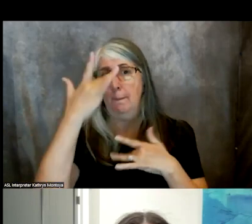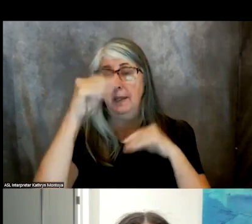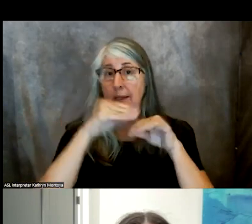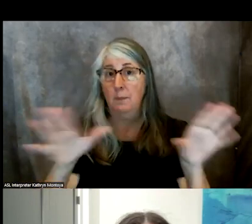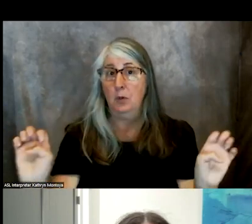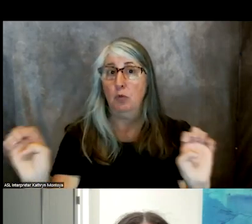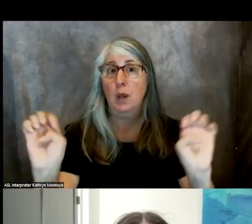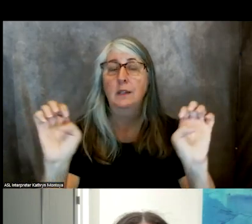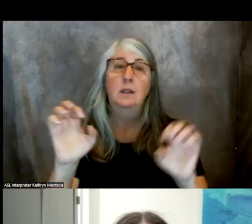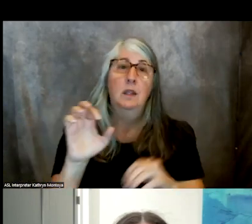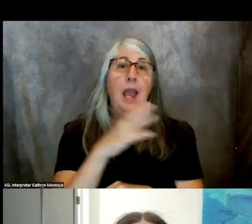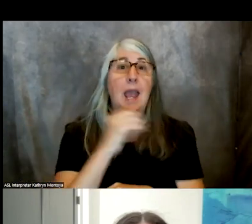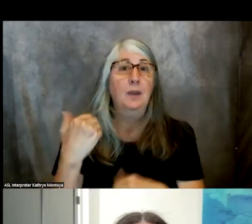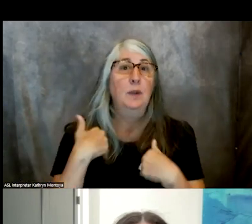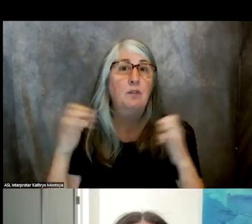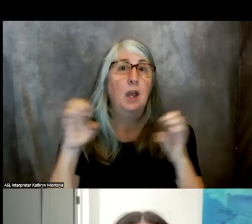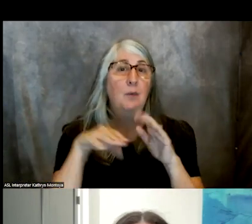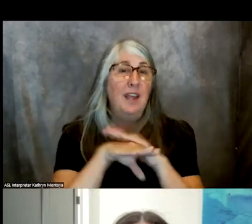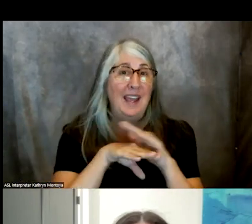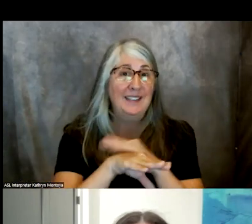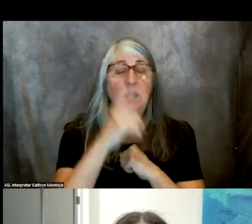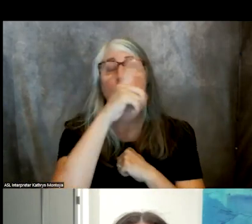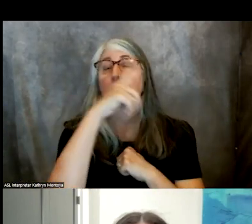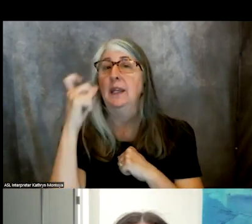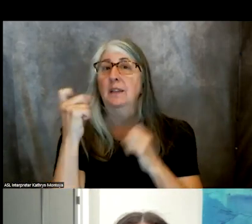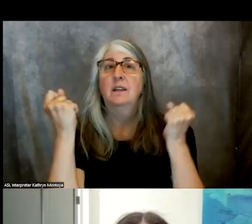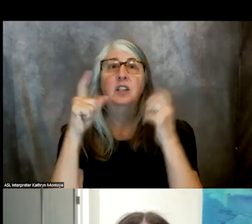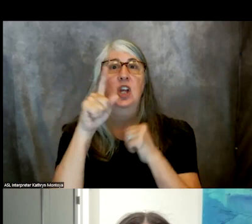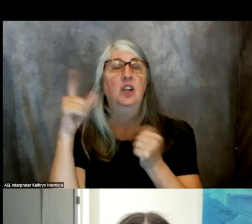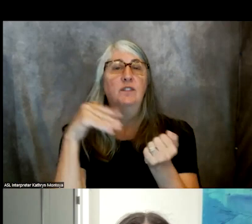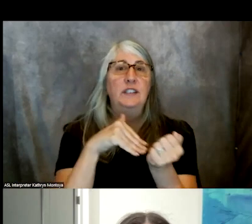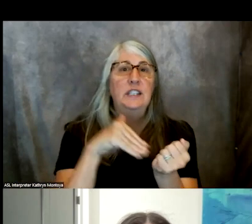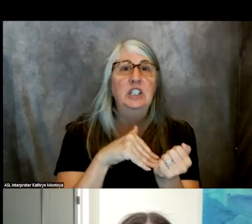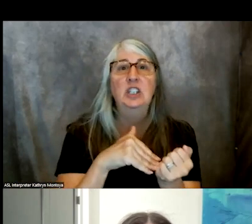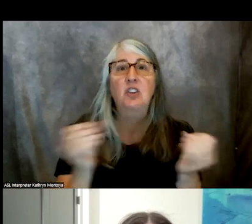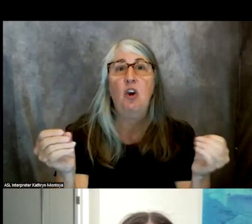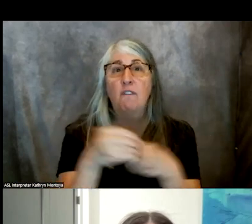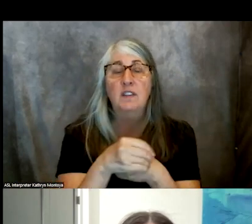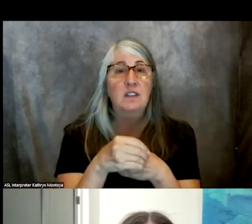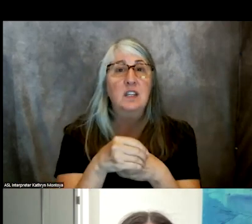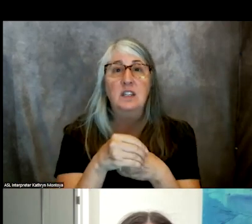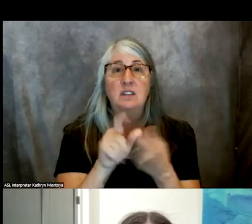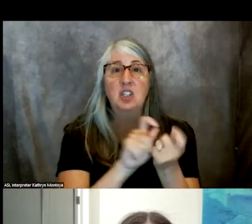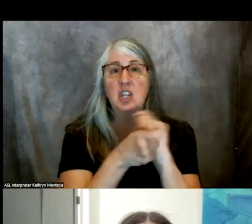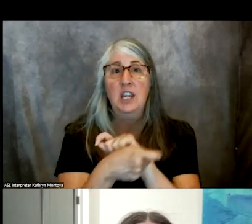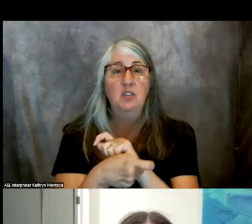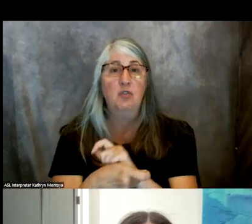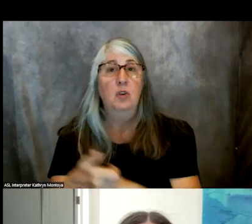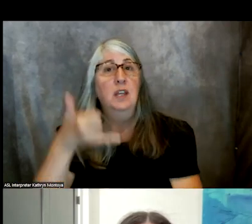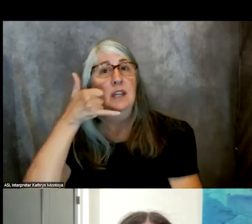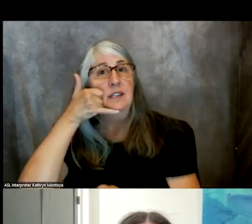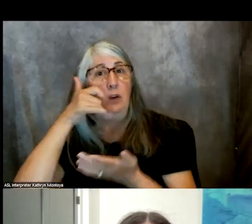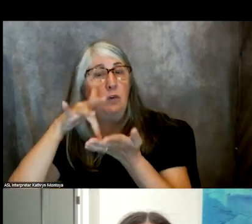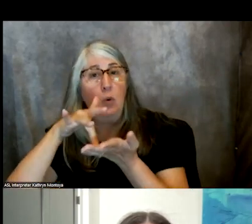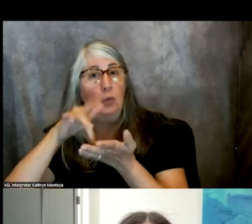we had a crisis in access because a lot of physicians' offices went to a telemedicine platform. A lot of